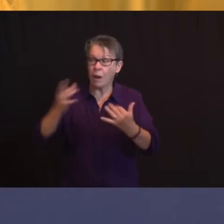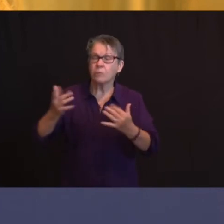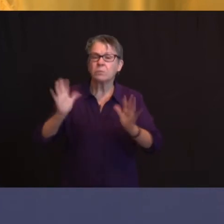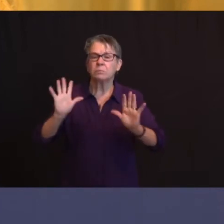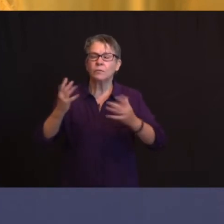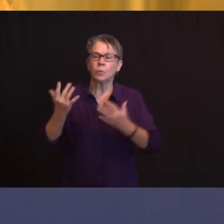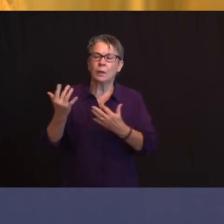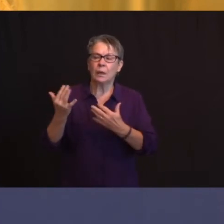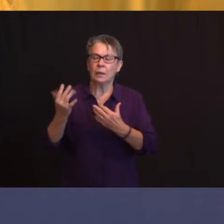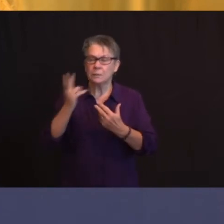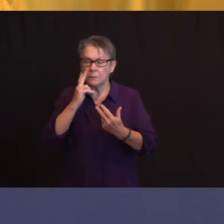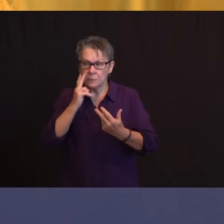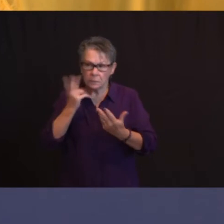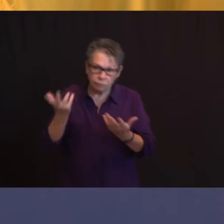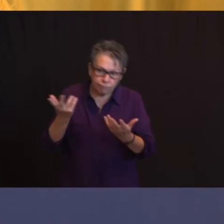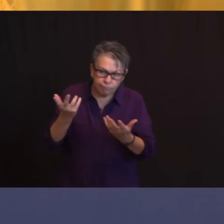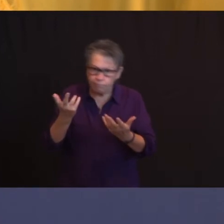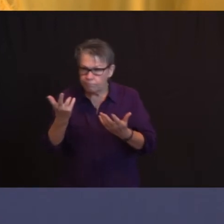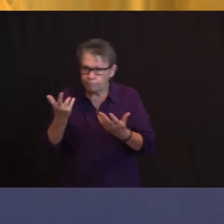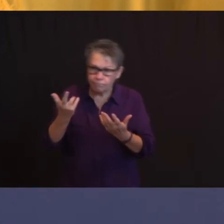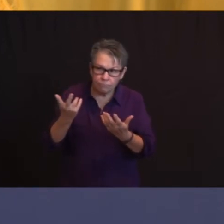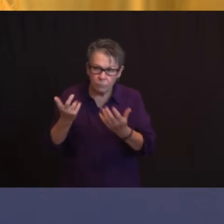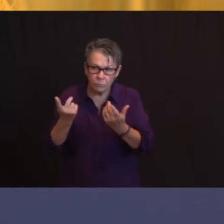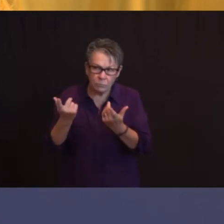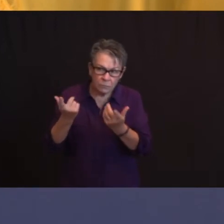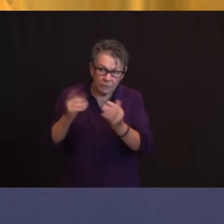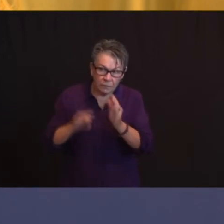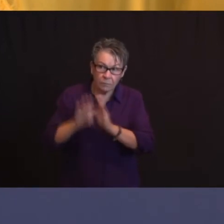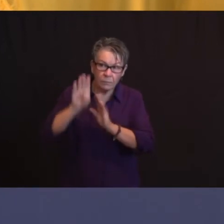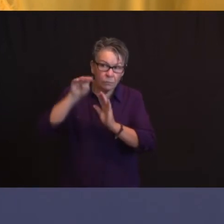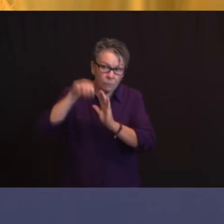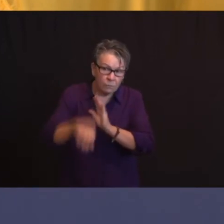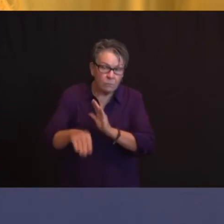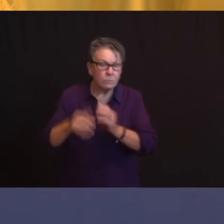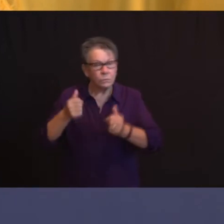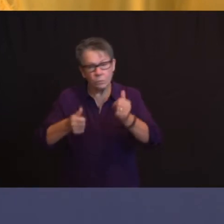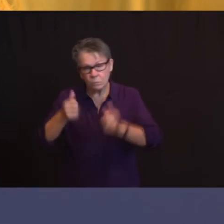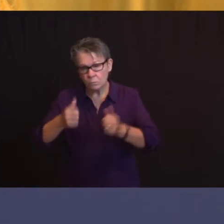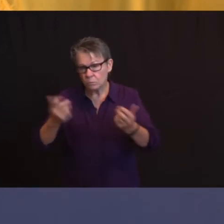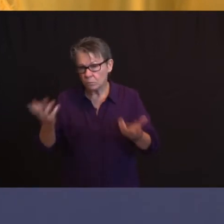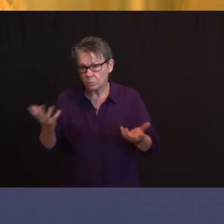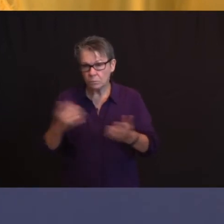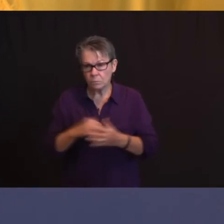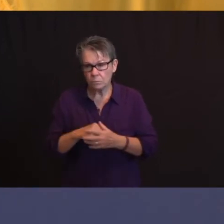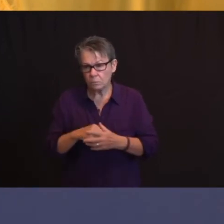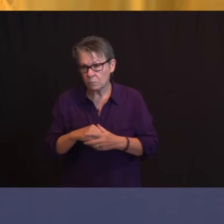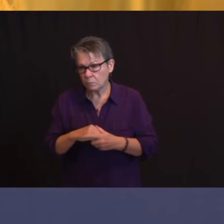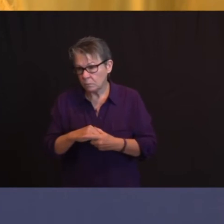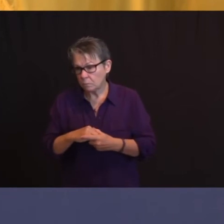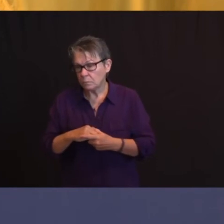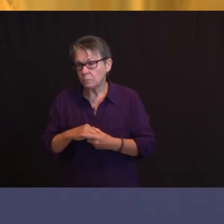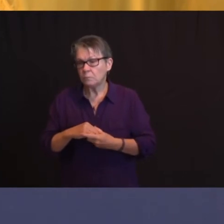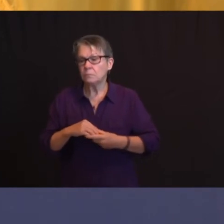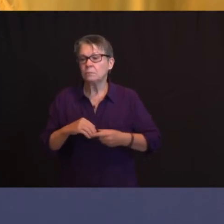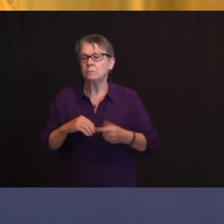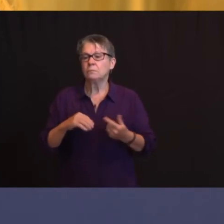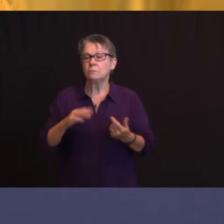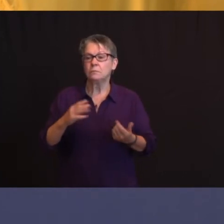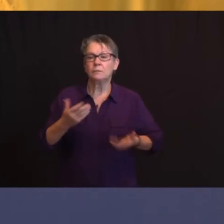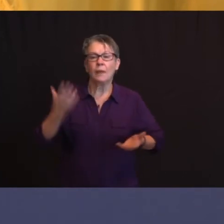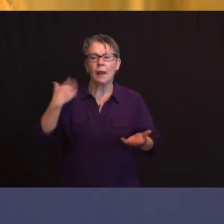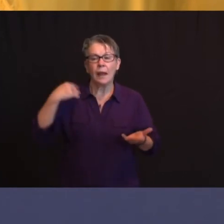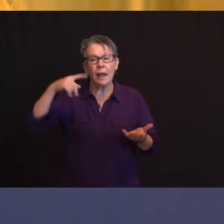that was the denominator was completely COVID or overwhelmingly COVID. You're only in a hospital in March, April, May,